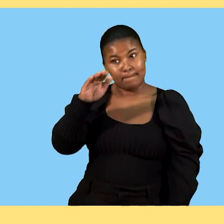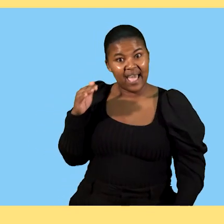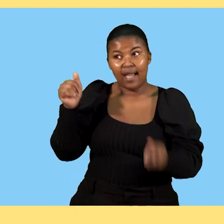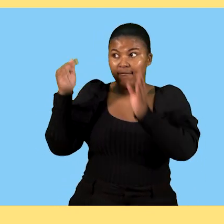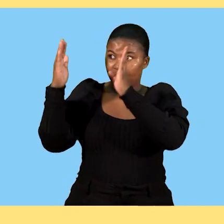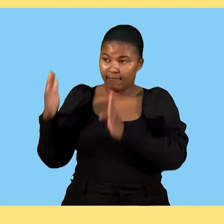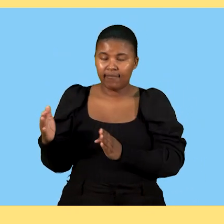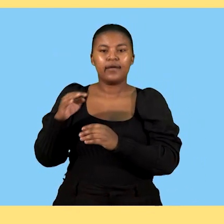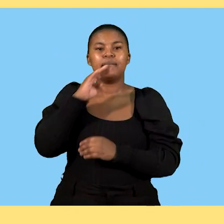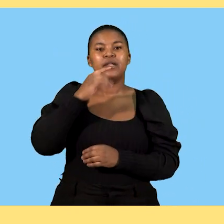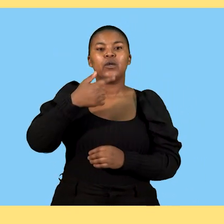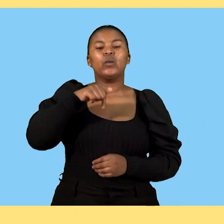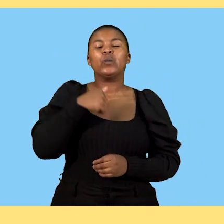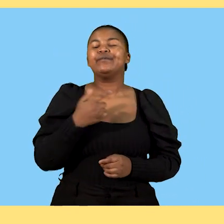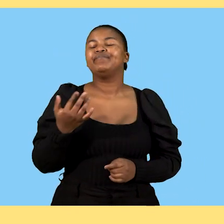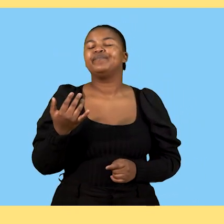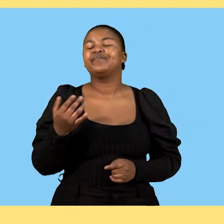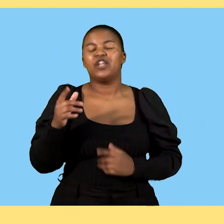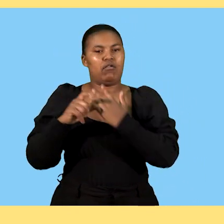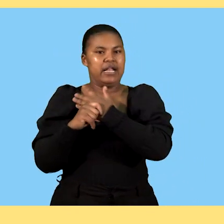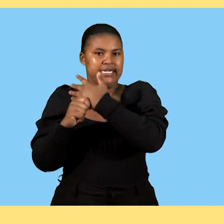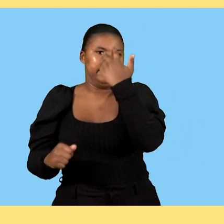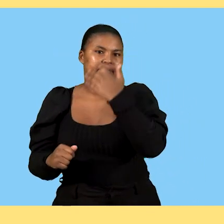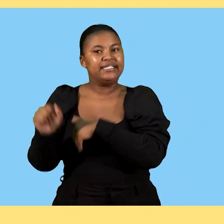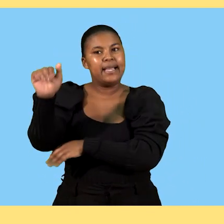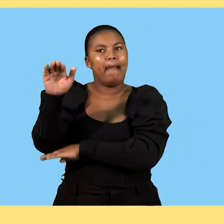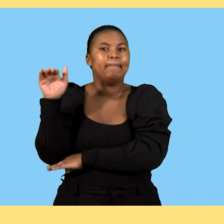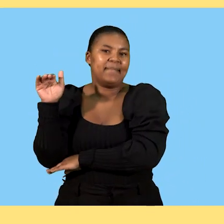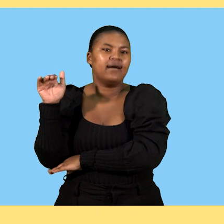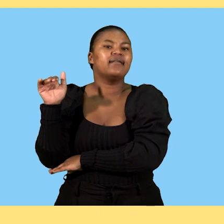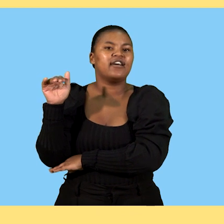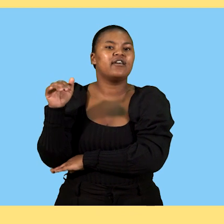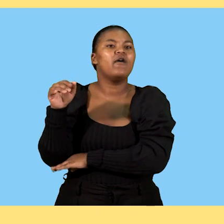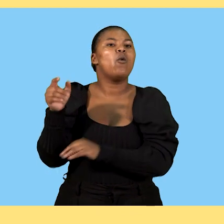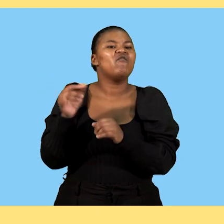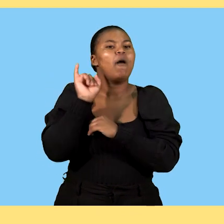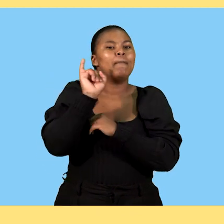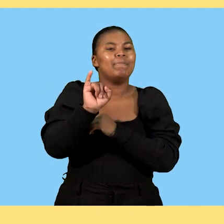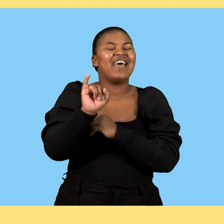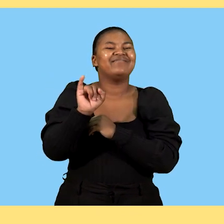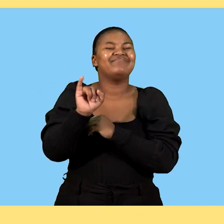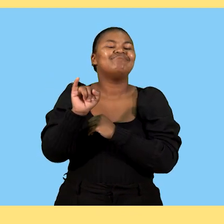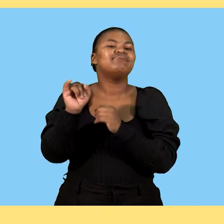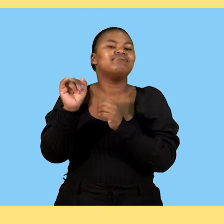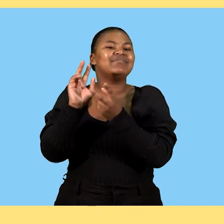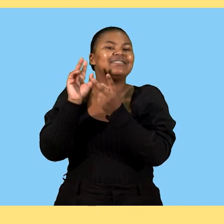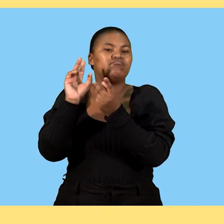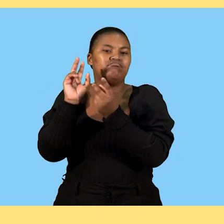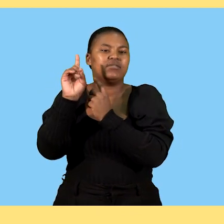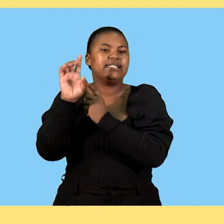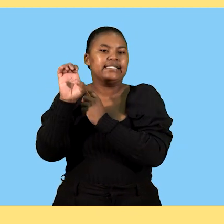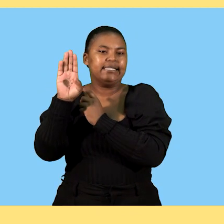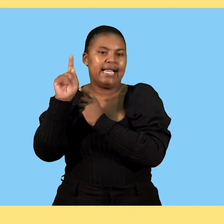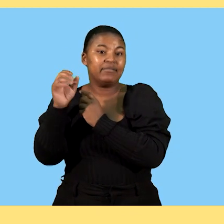our bank account, and we are debiting the bank account with bad debt recovered